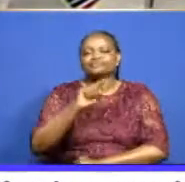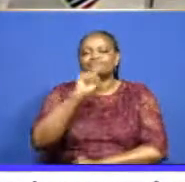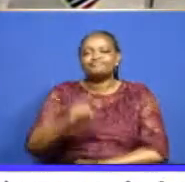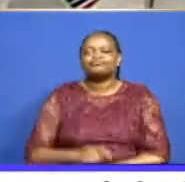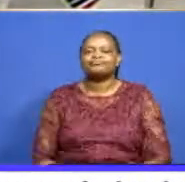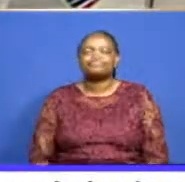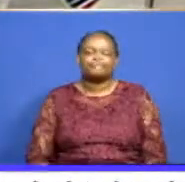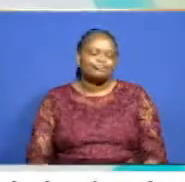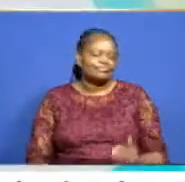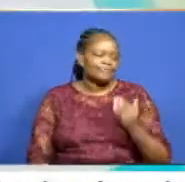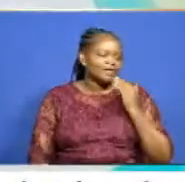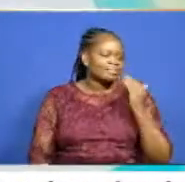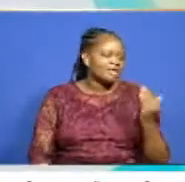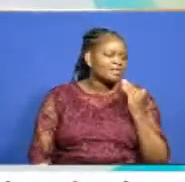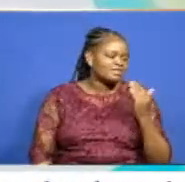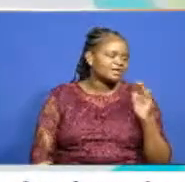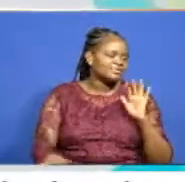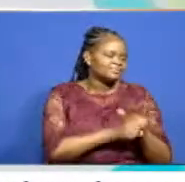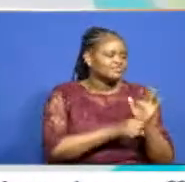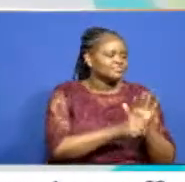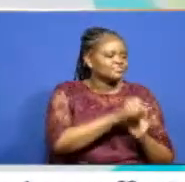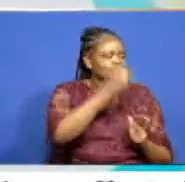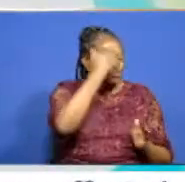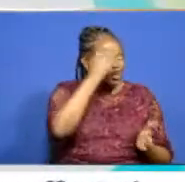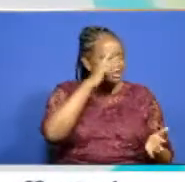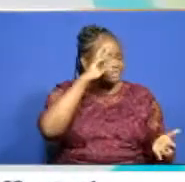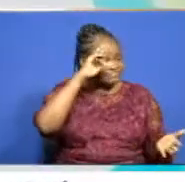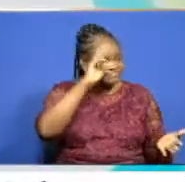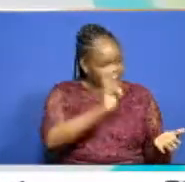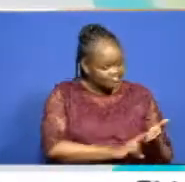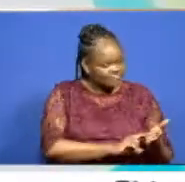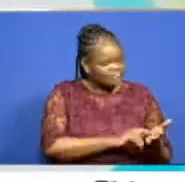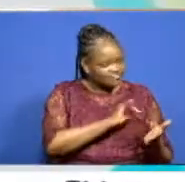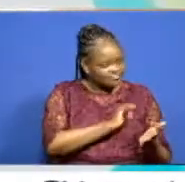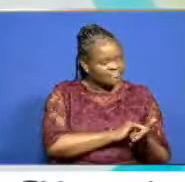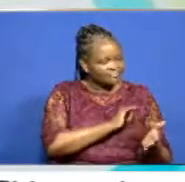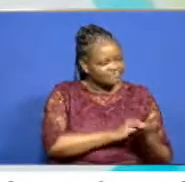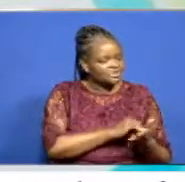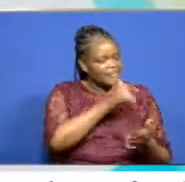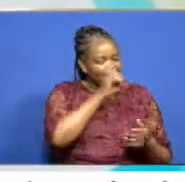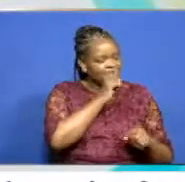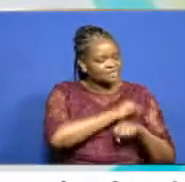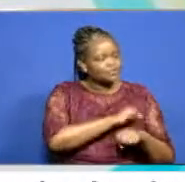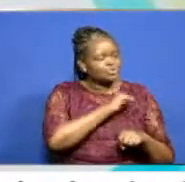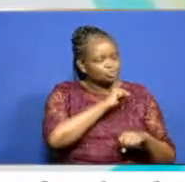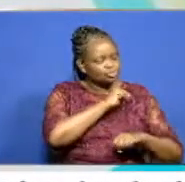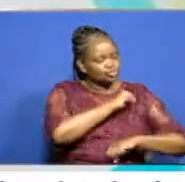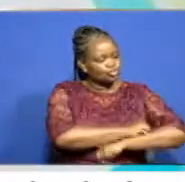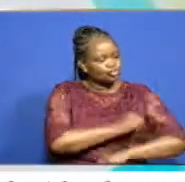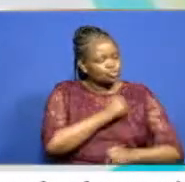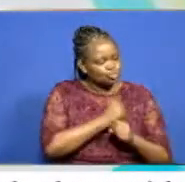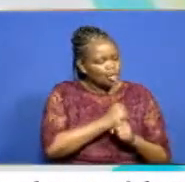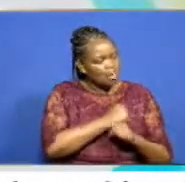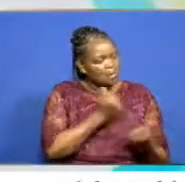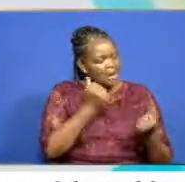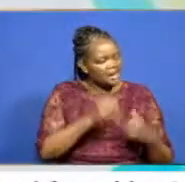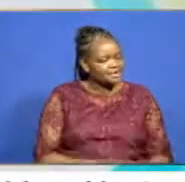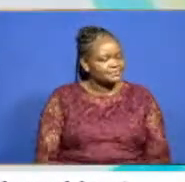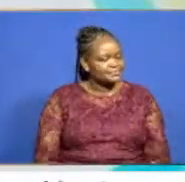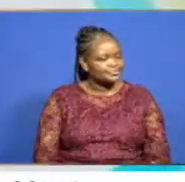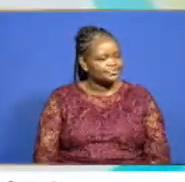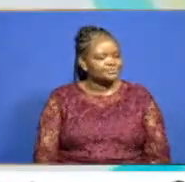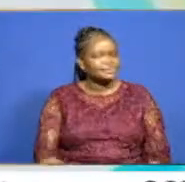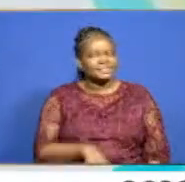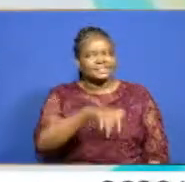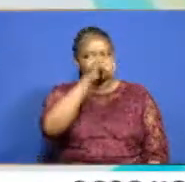that recognition that the private schools have been doing a good job. But let me say that private